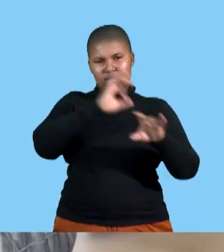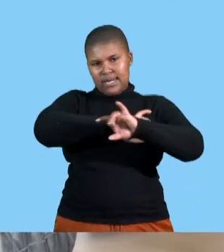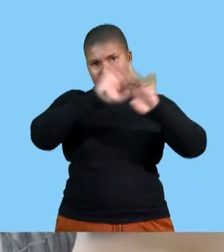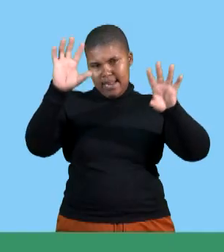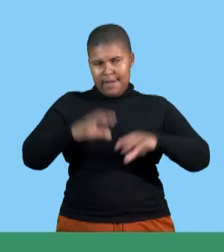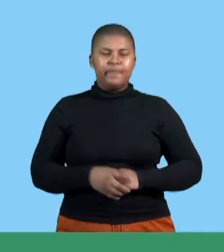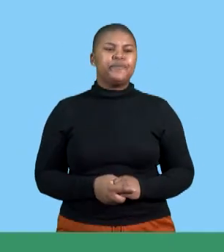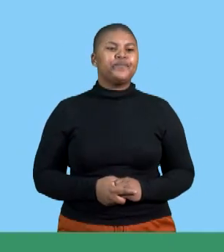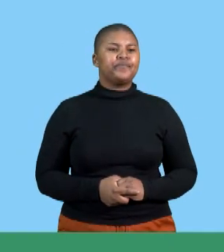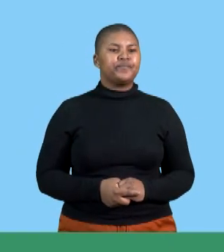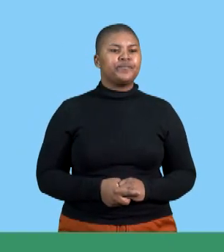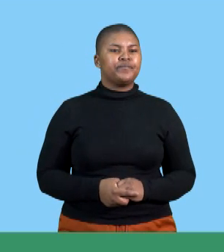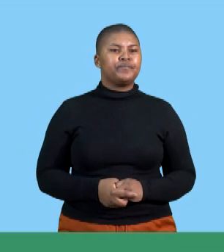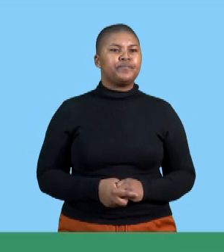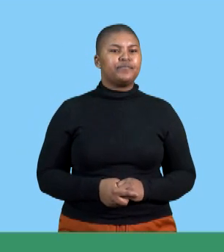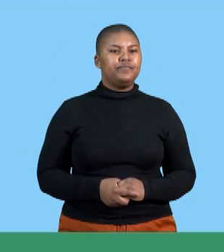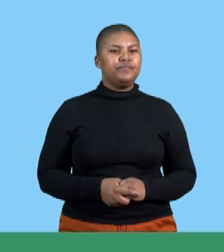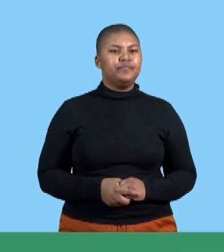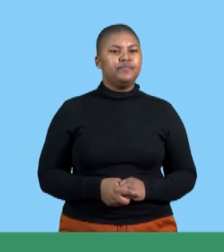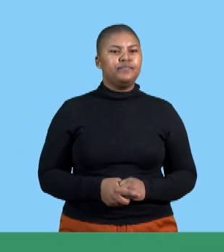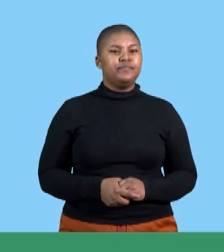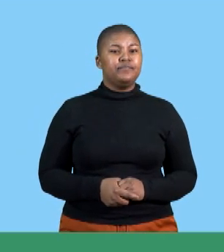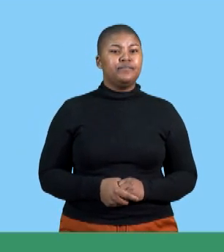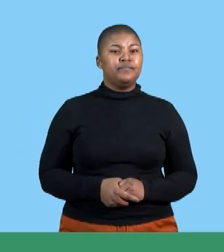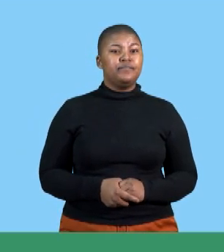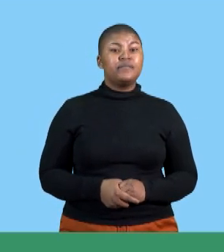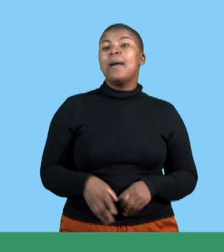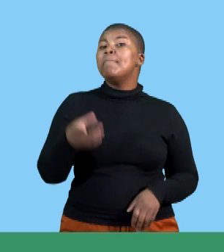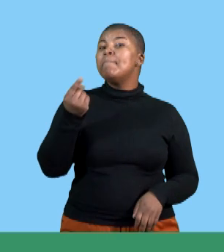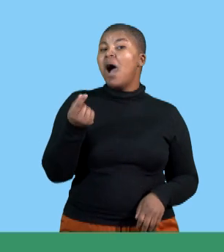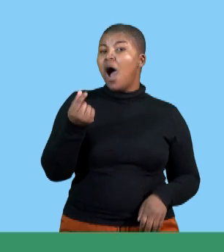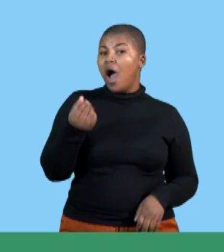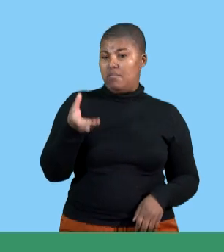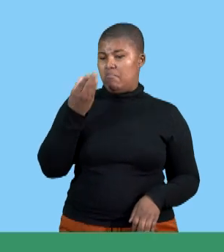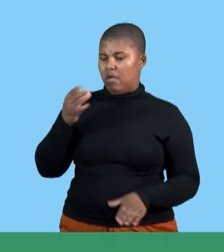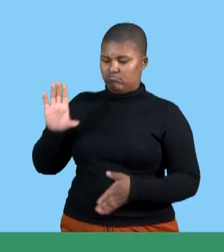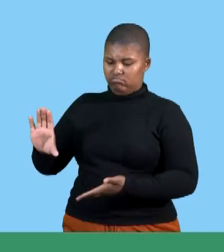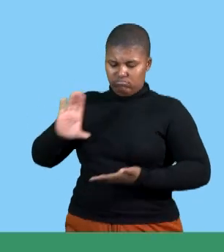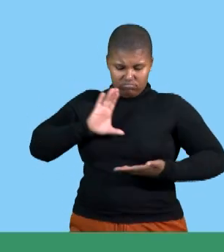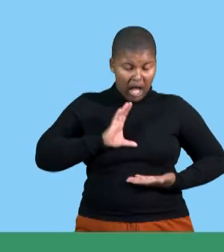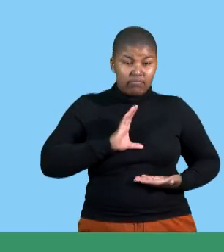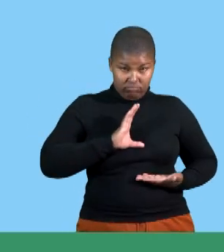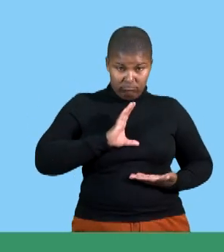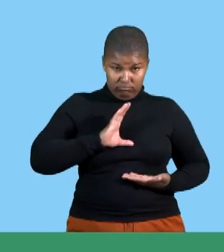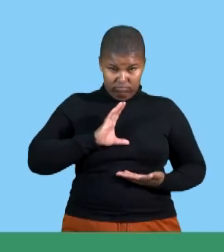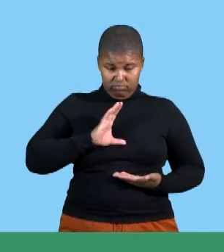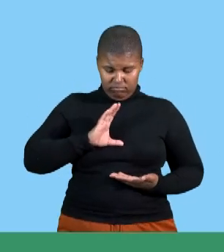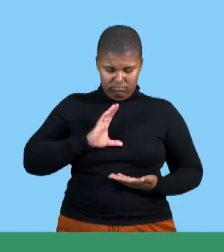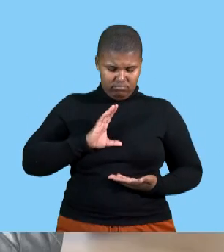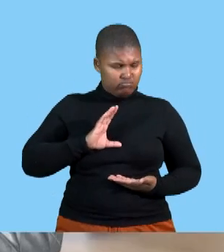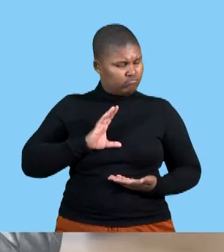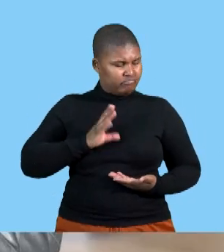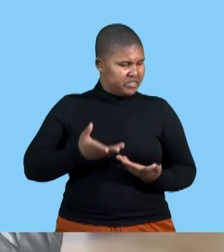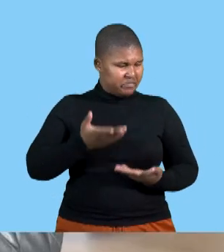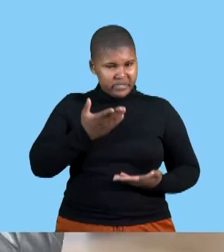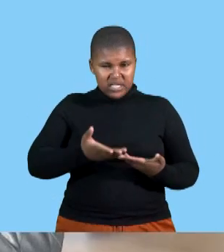benefit. Surplus funds must be used for the primary objective of the NPC. So obviously, if